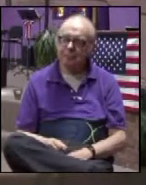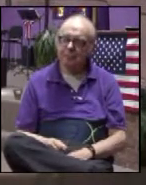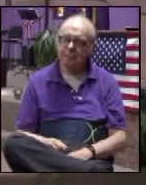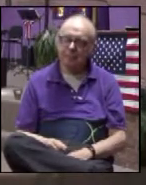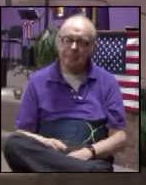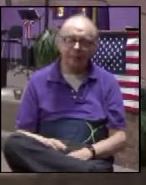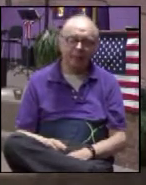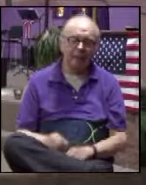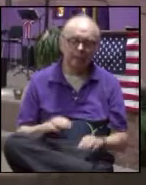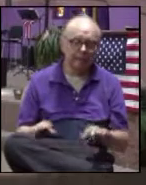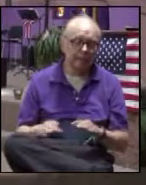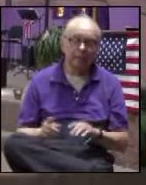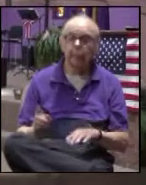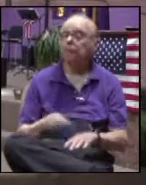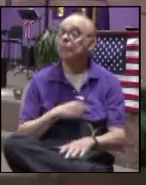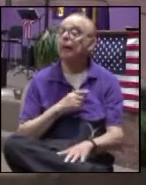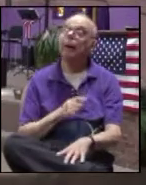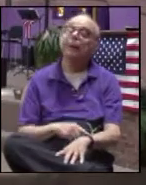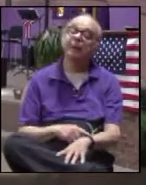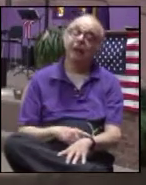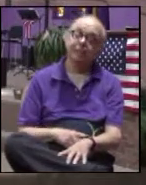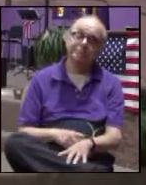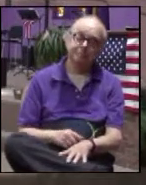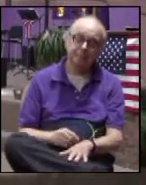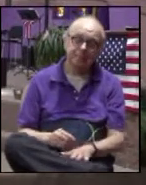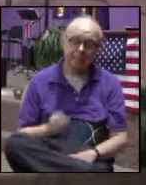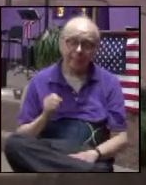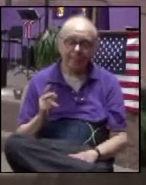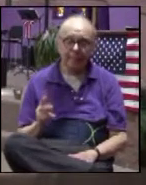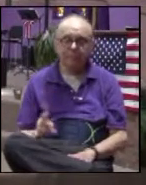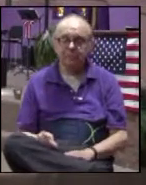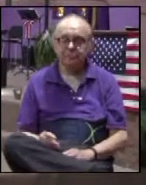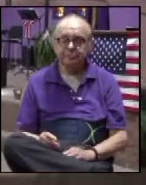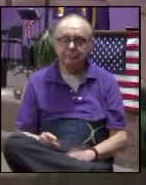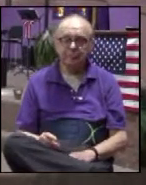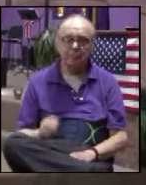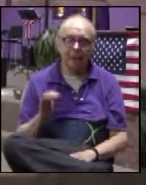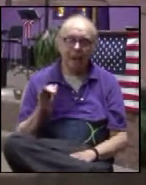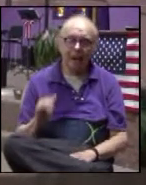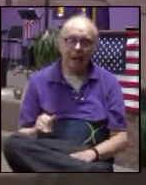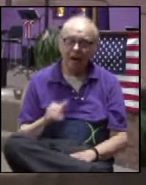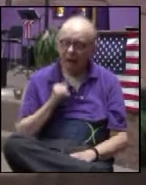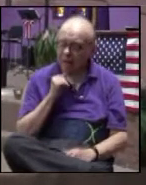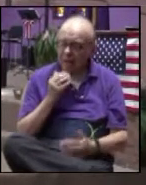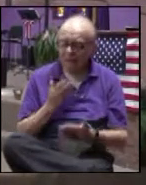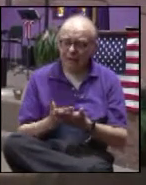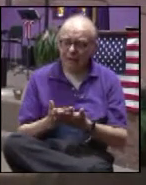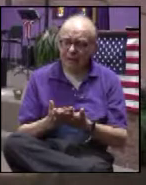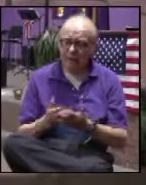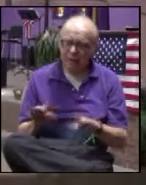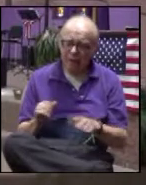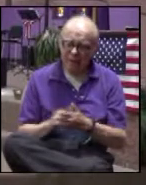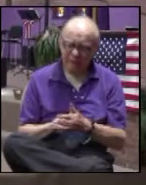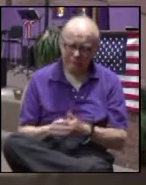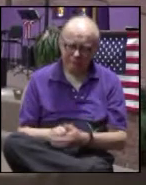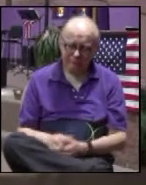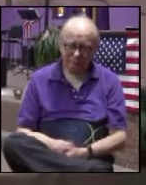I've been at this for a long time, okay? And I'm still not good at it.